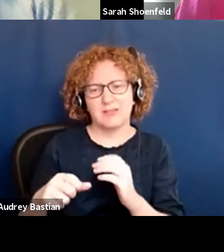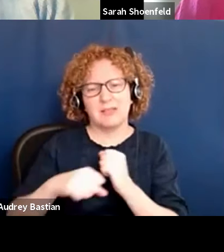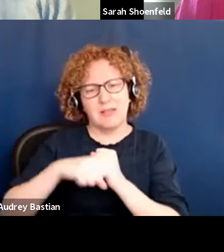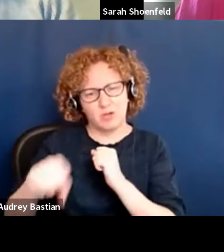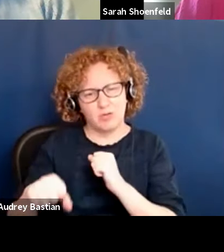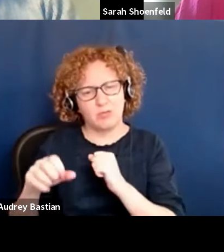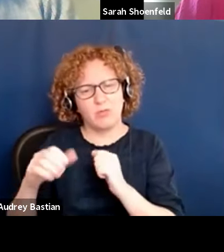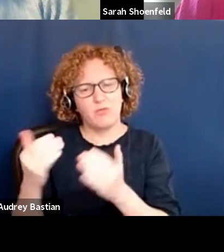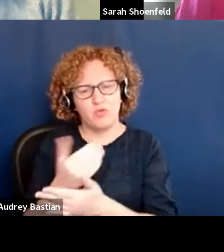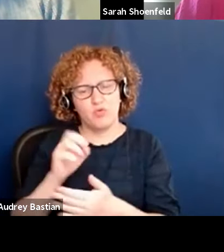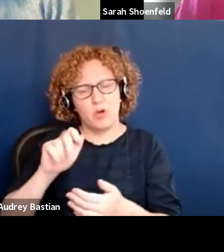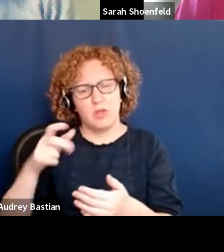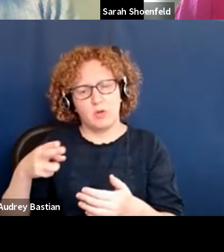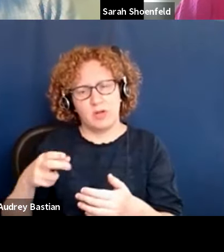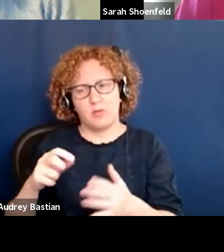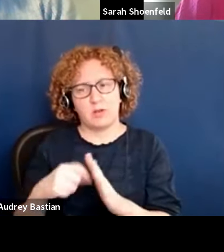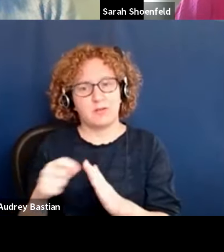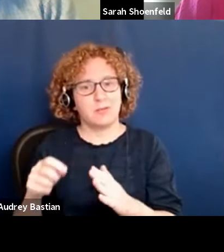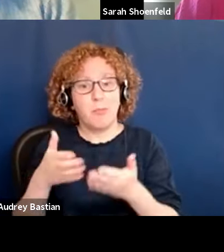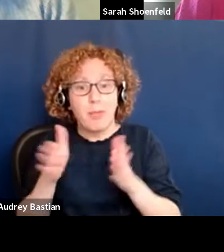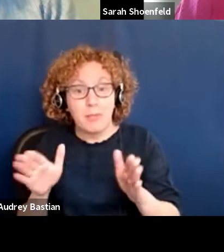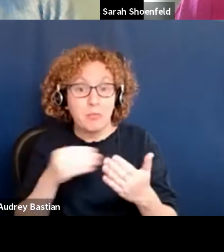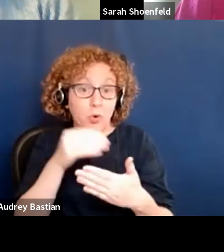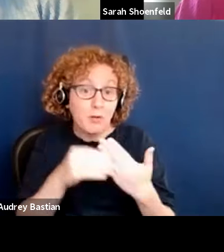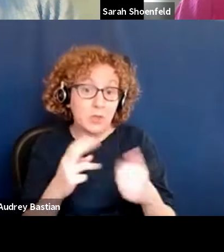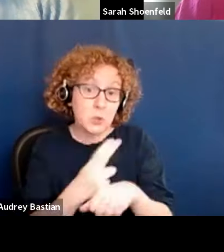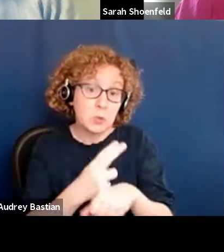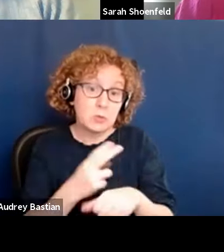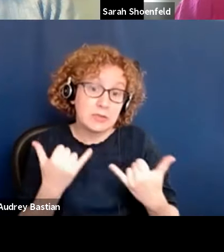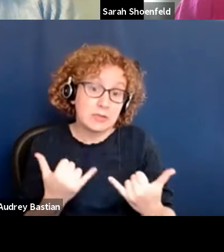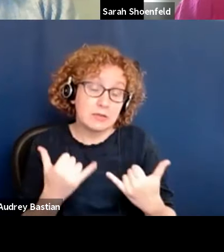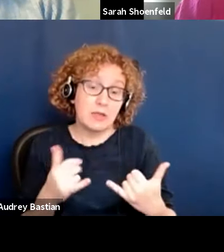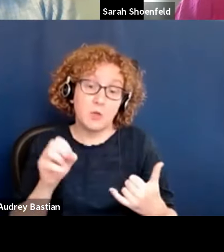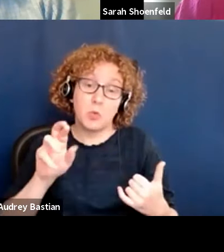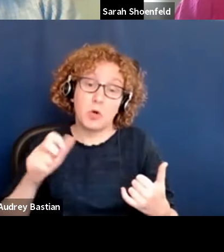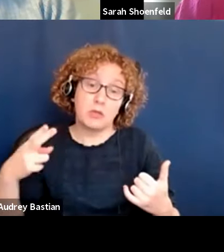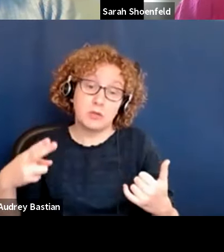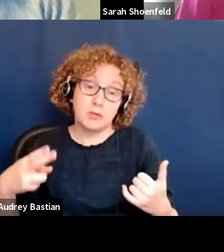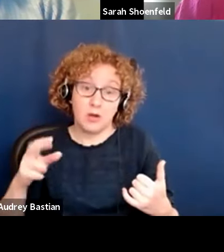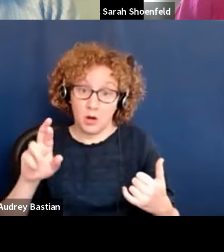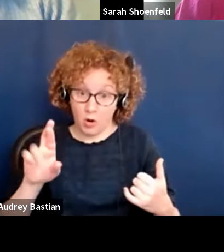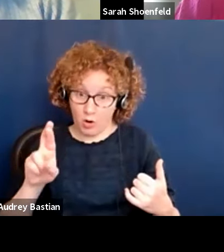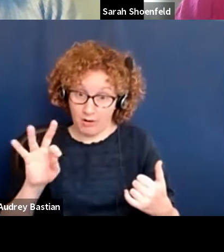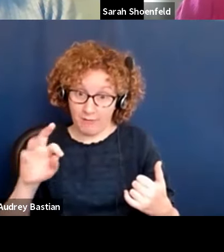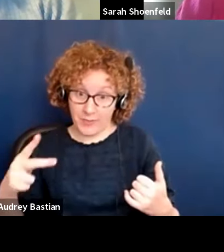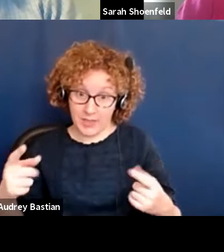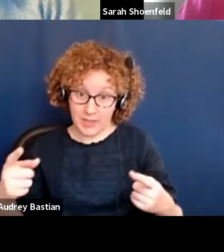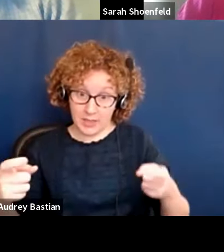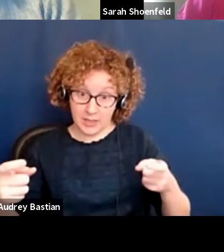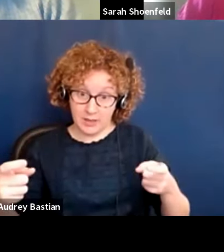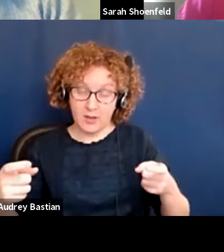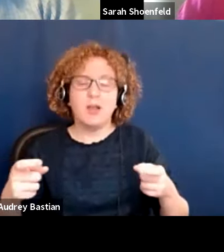project grants, and grants for public programs that use existing oral histories. The RFPs for those grants should come out this fall.